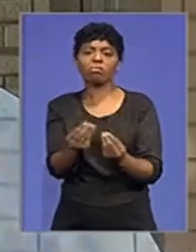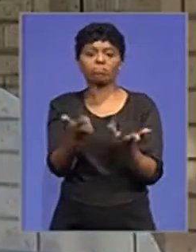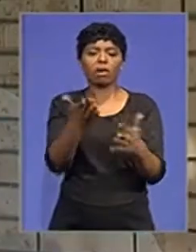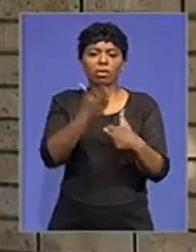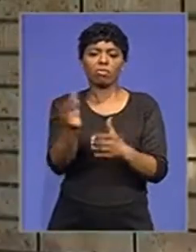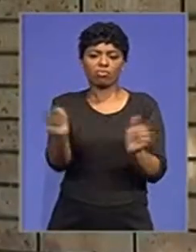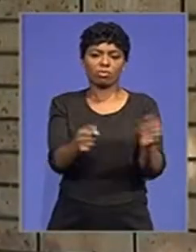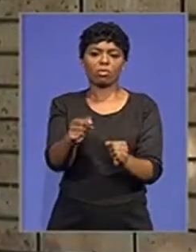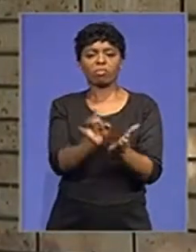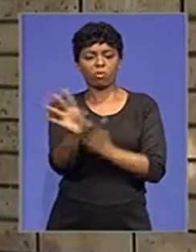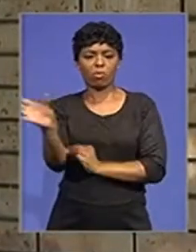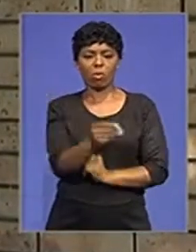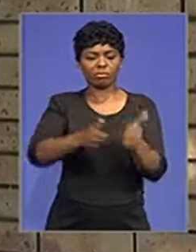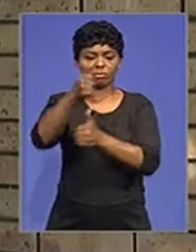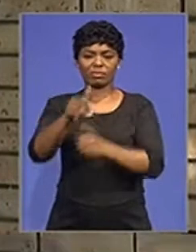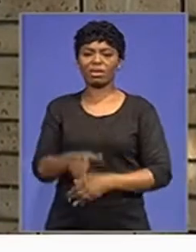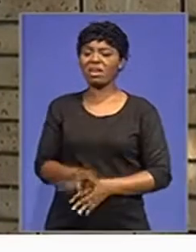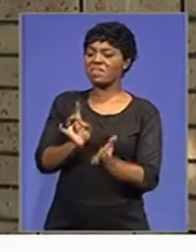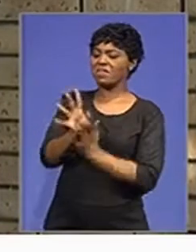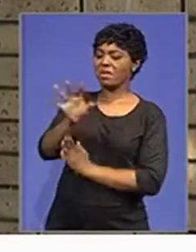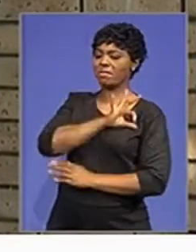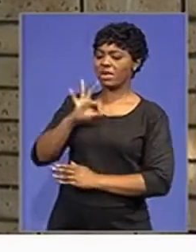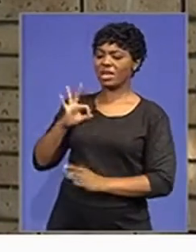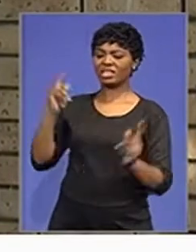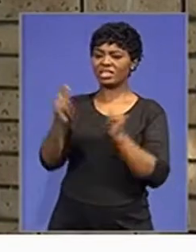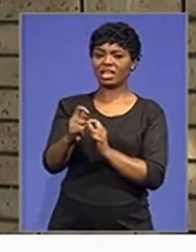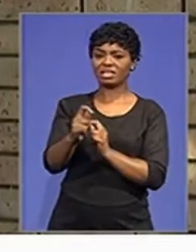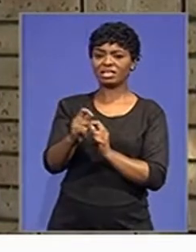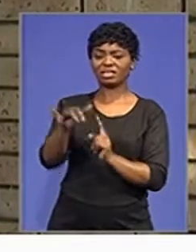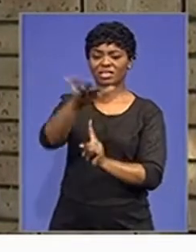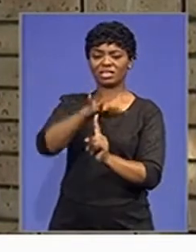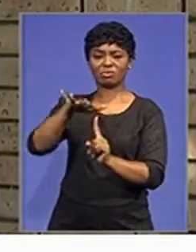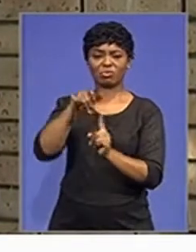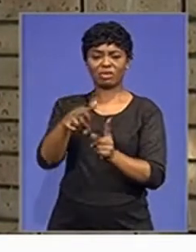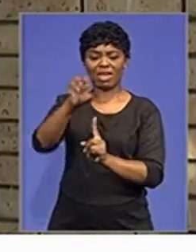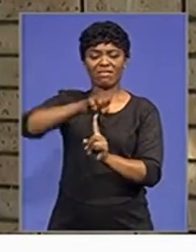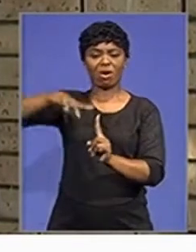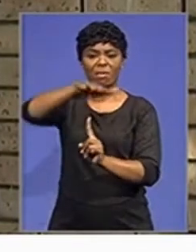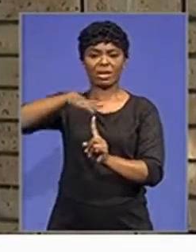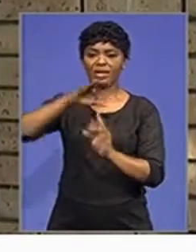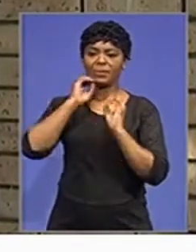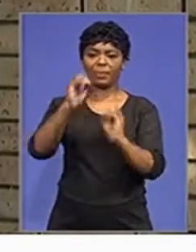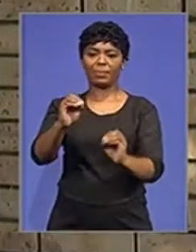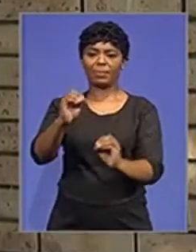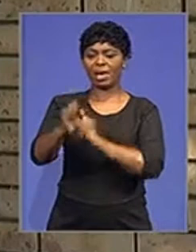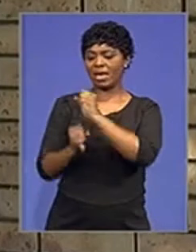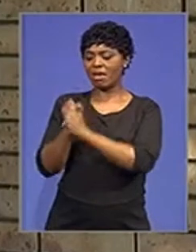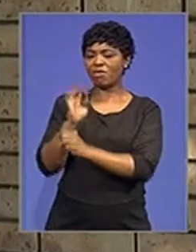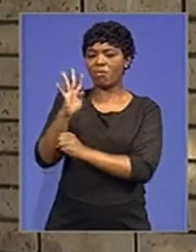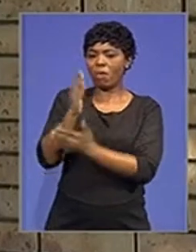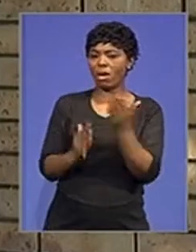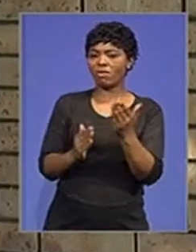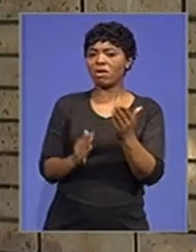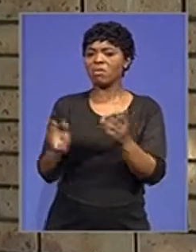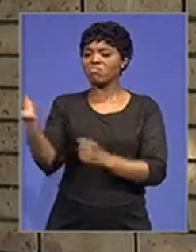council. Go ntshiwa ga mayor ga nkitla go change seemo sa motaung. Re na le 4.5 years re le mo counseling. Ha o ntsha batho ba bang o